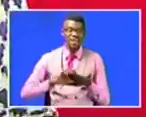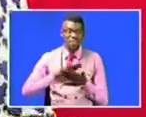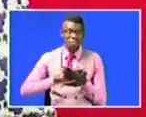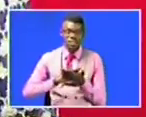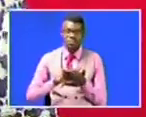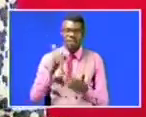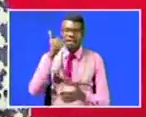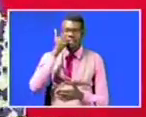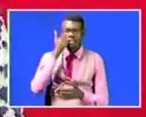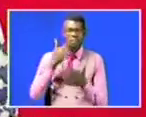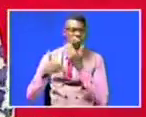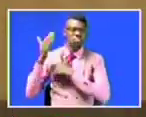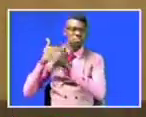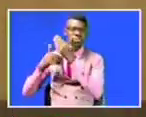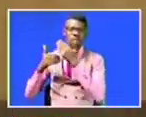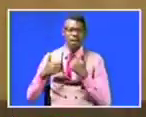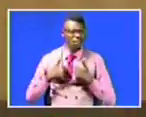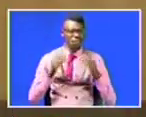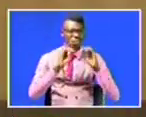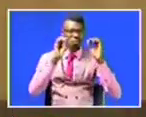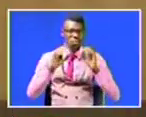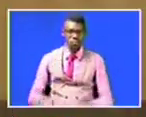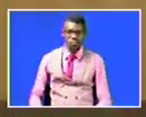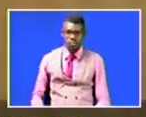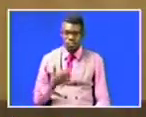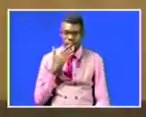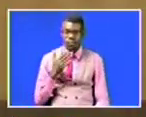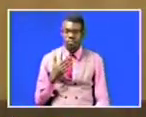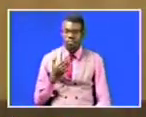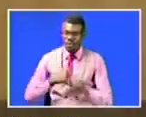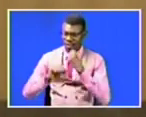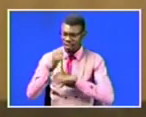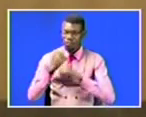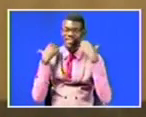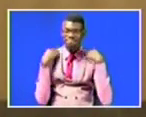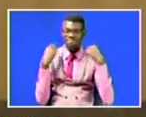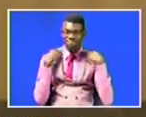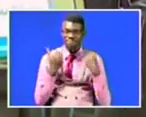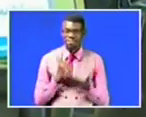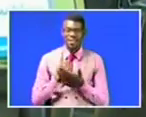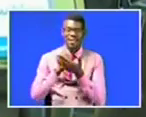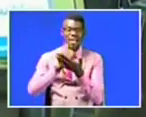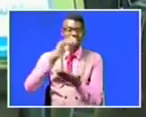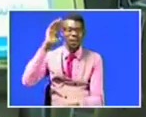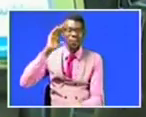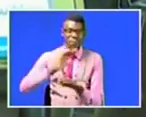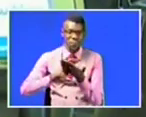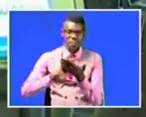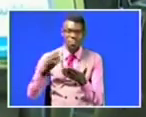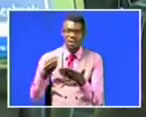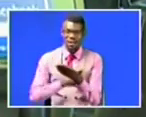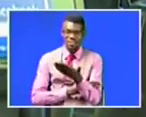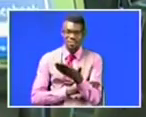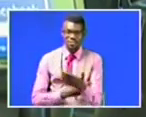ugonjwa haikuweko hapo mbeleni. Just getting physically active actually reduces the risk of getting most